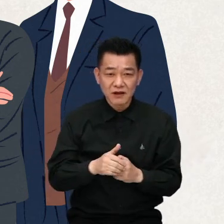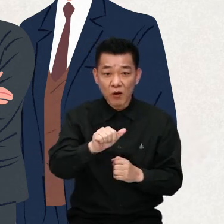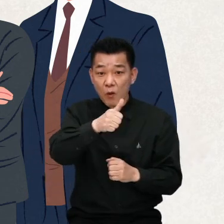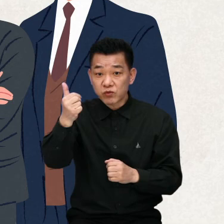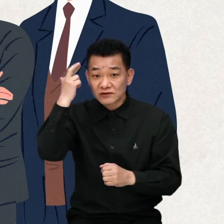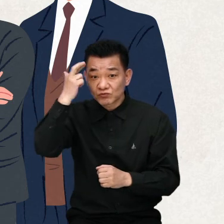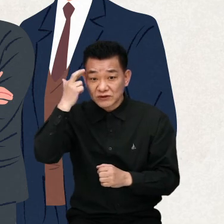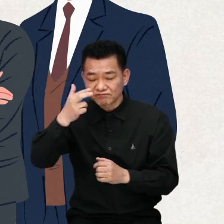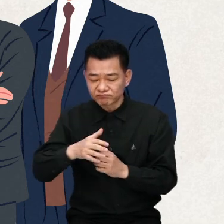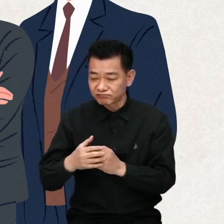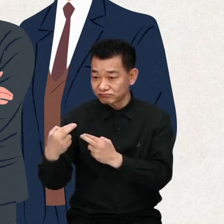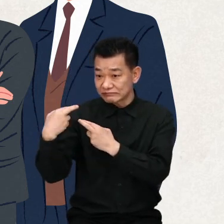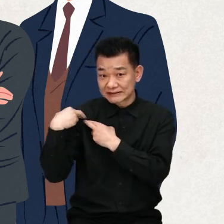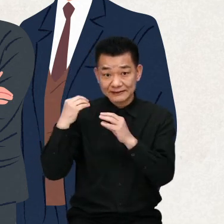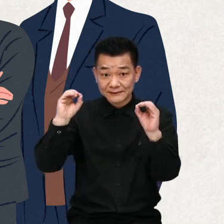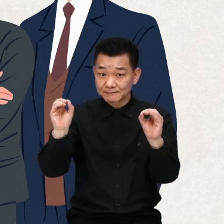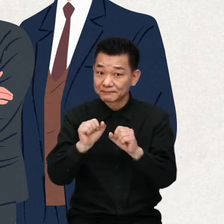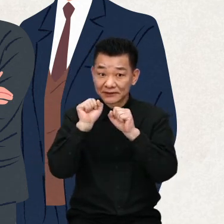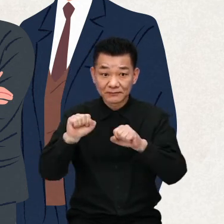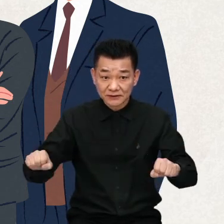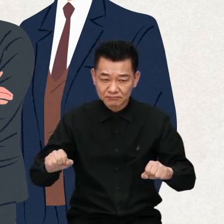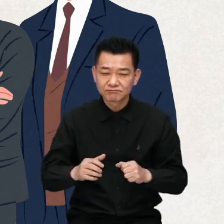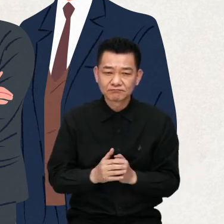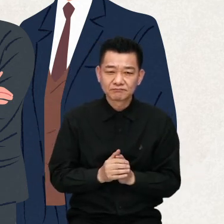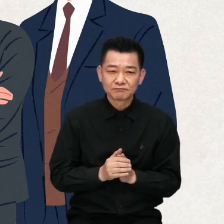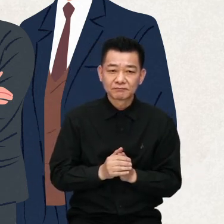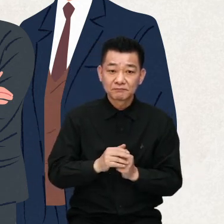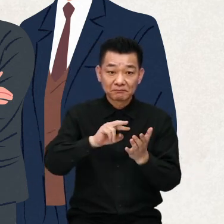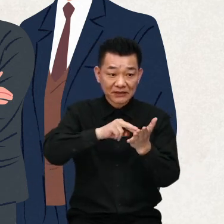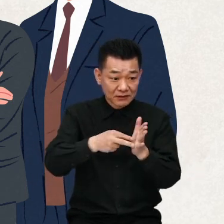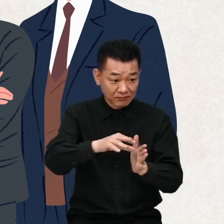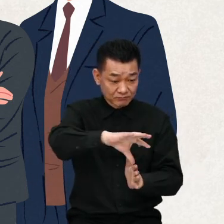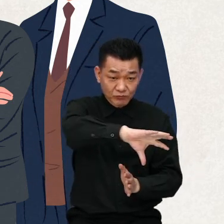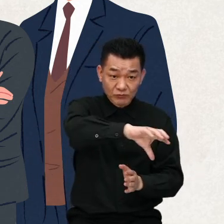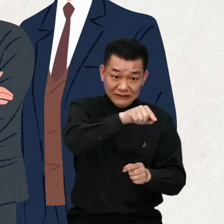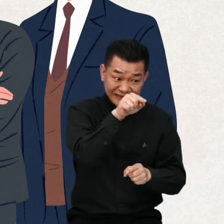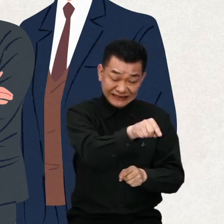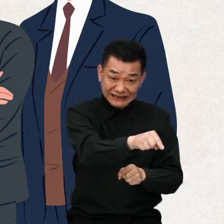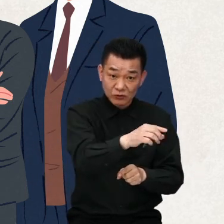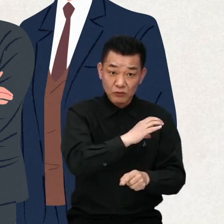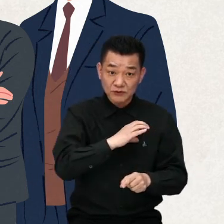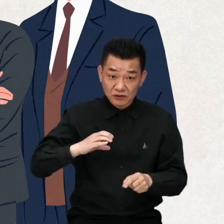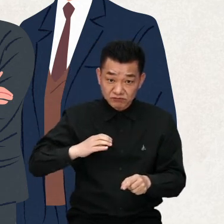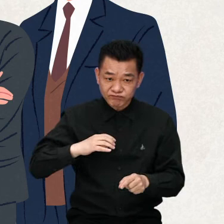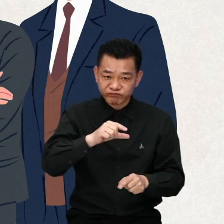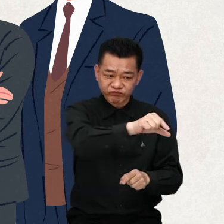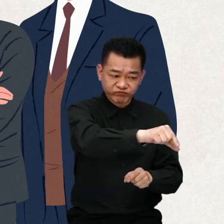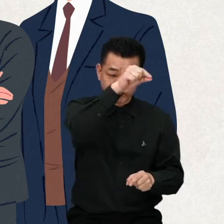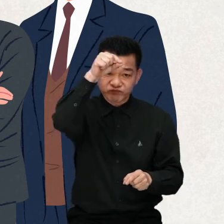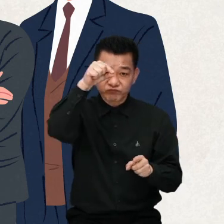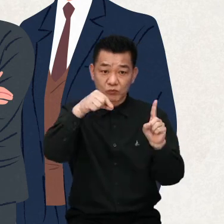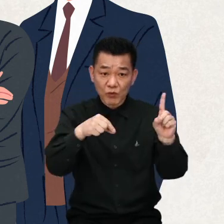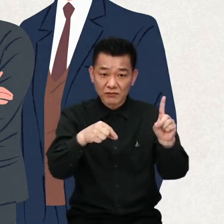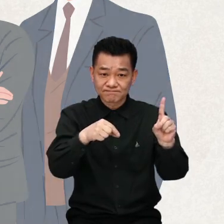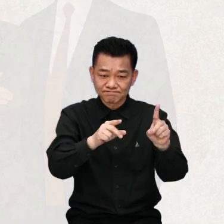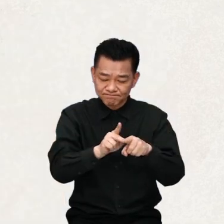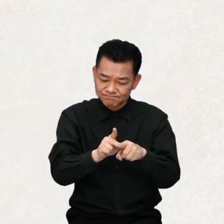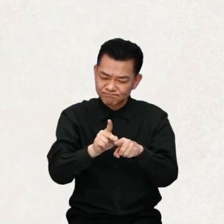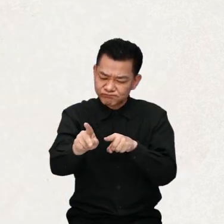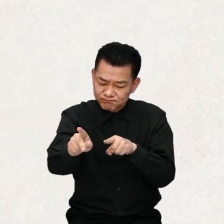cause she or he can no longer perform her or his duties, state party shall appoint another expert.